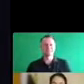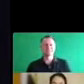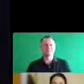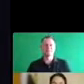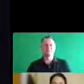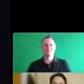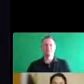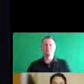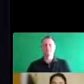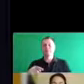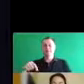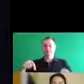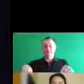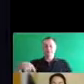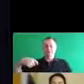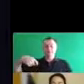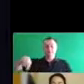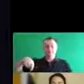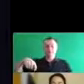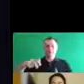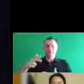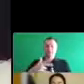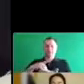in Campbelltown,